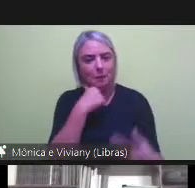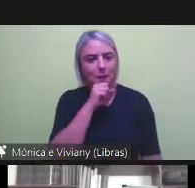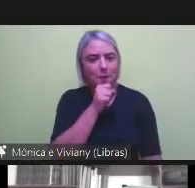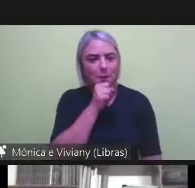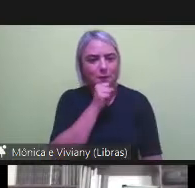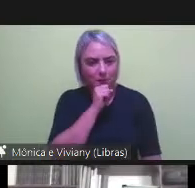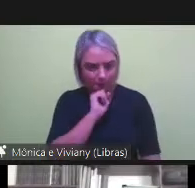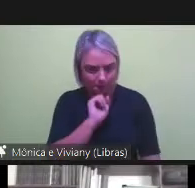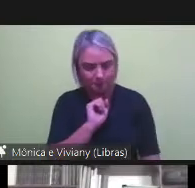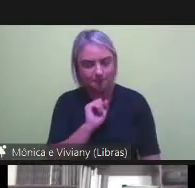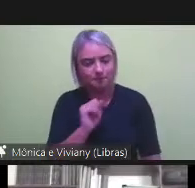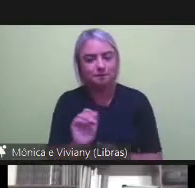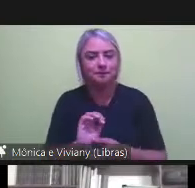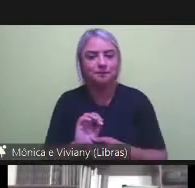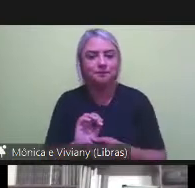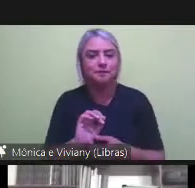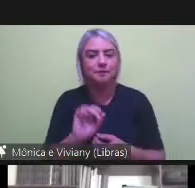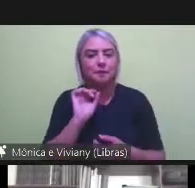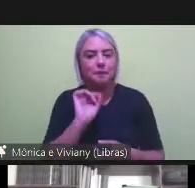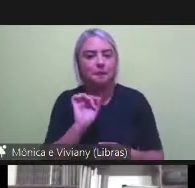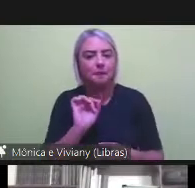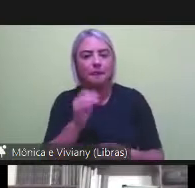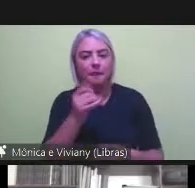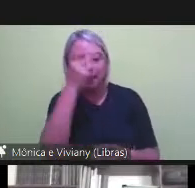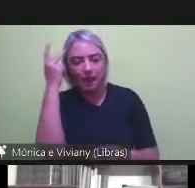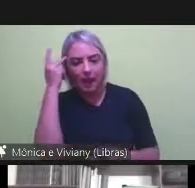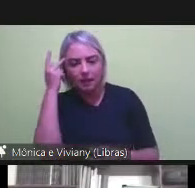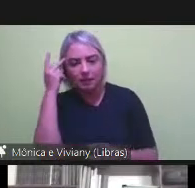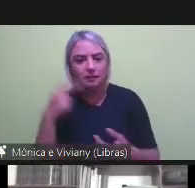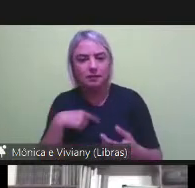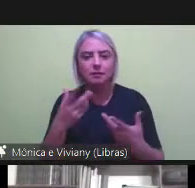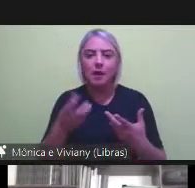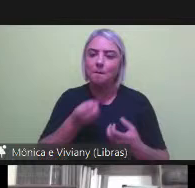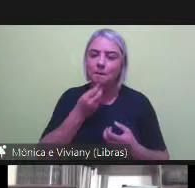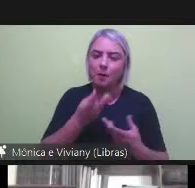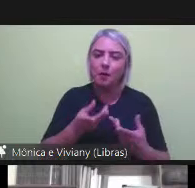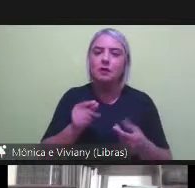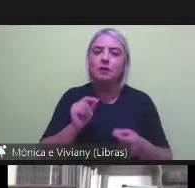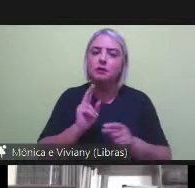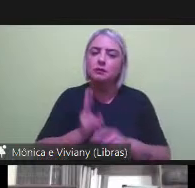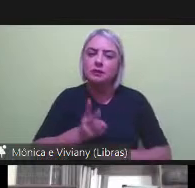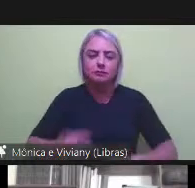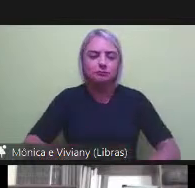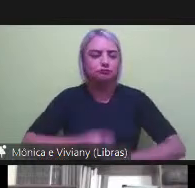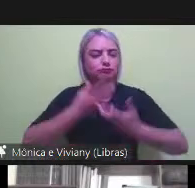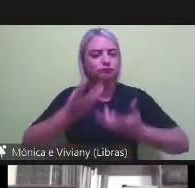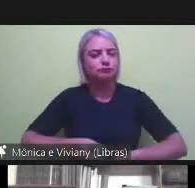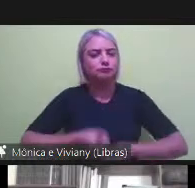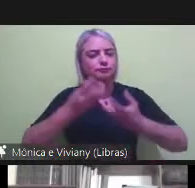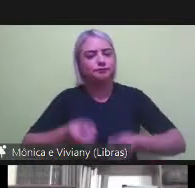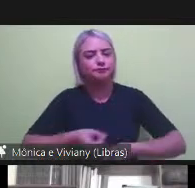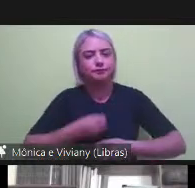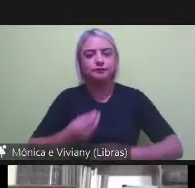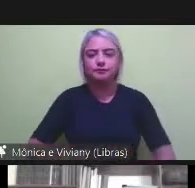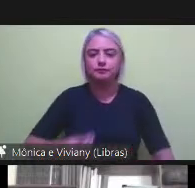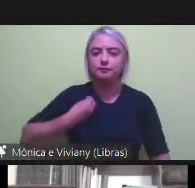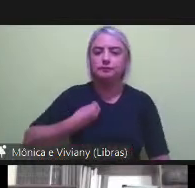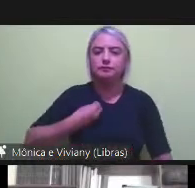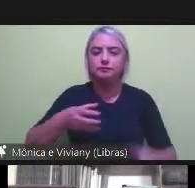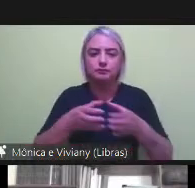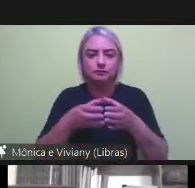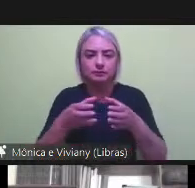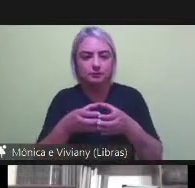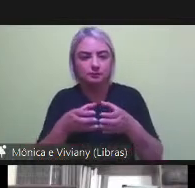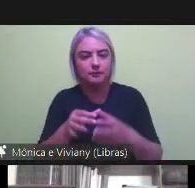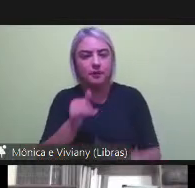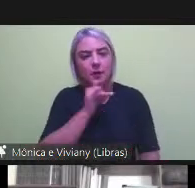the sessions were never passive ones. We always encouraged the group to participate, to move. And here